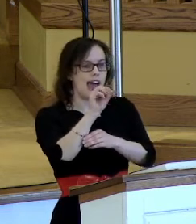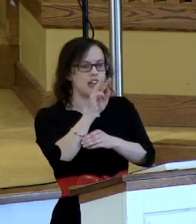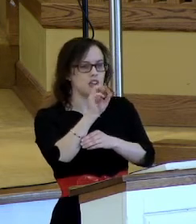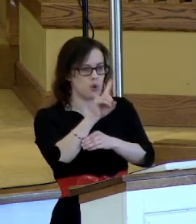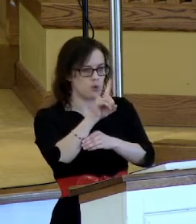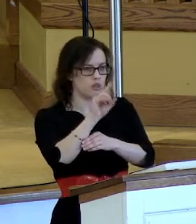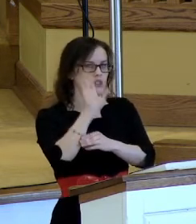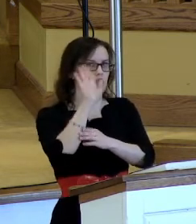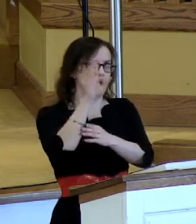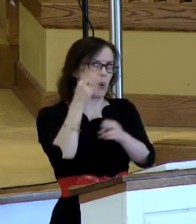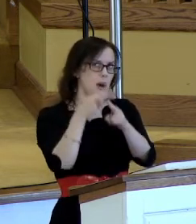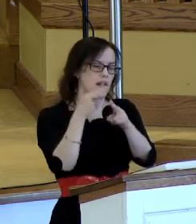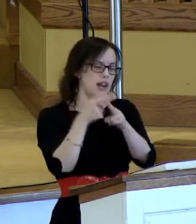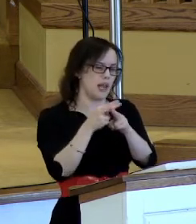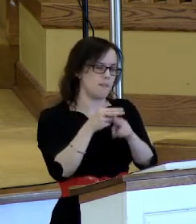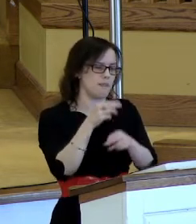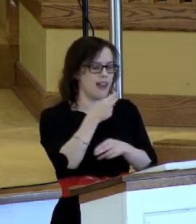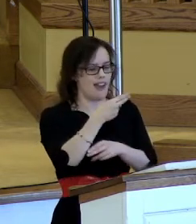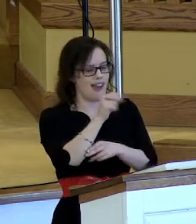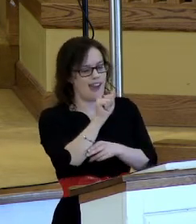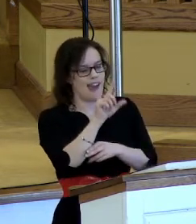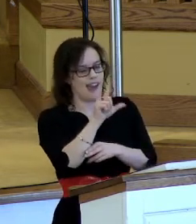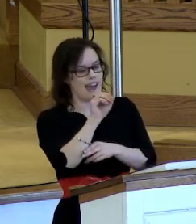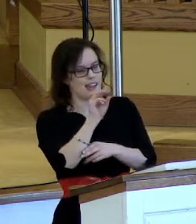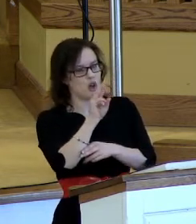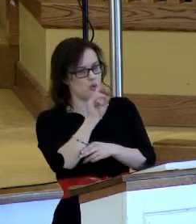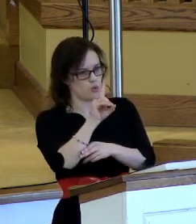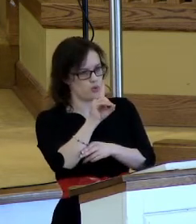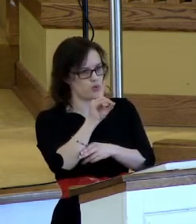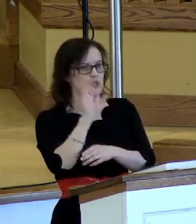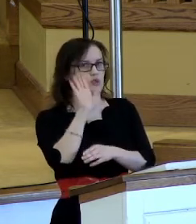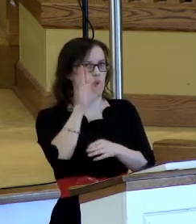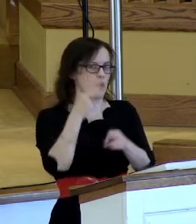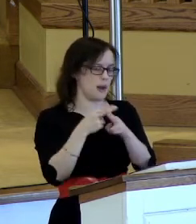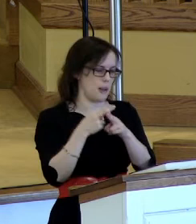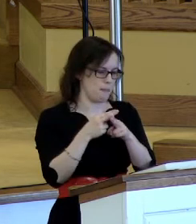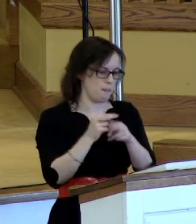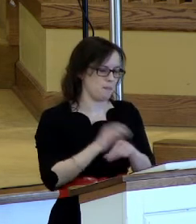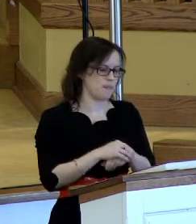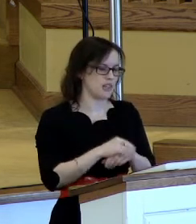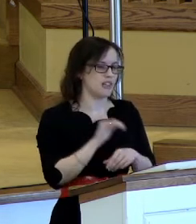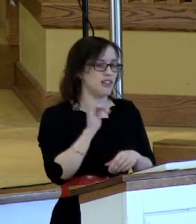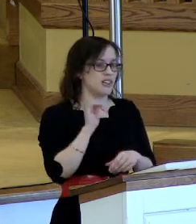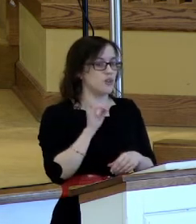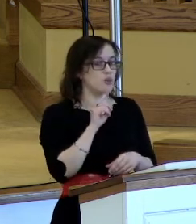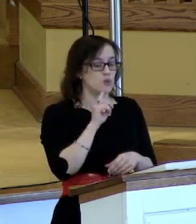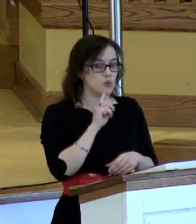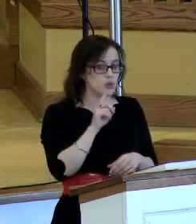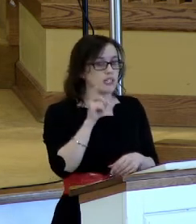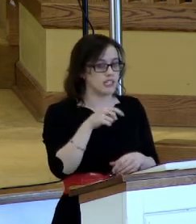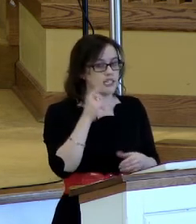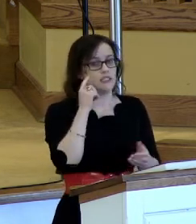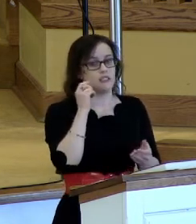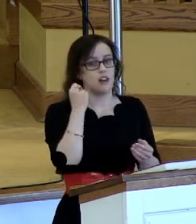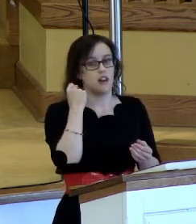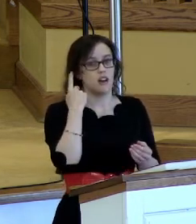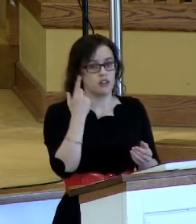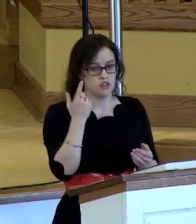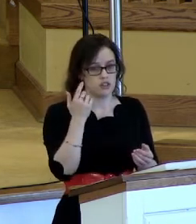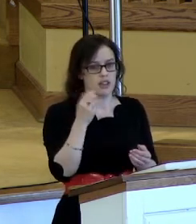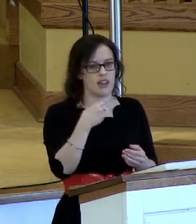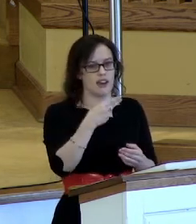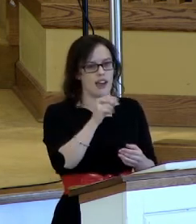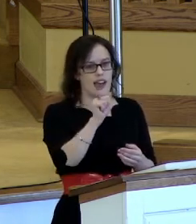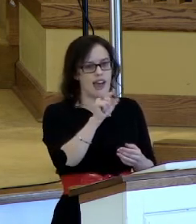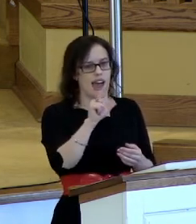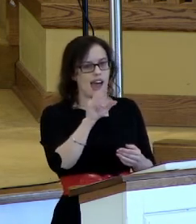name. Hallowed be thy name. Wow, we need a revival of realizing the hallow of